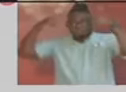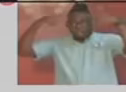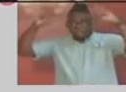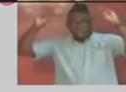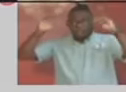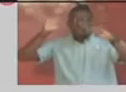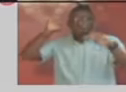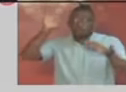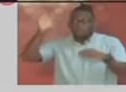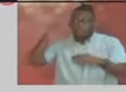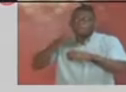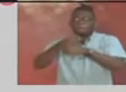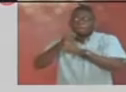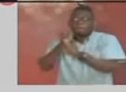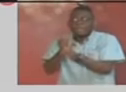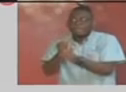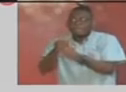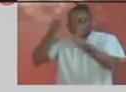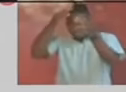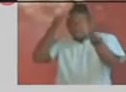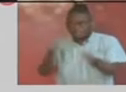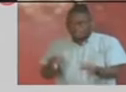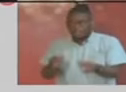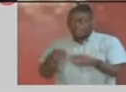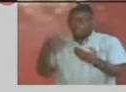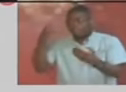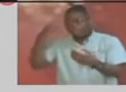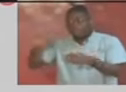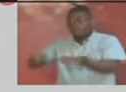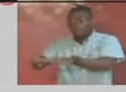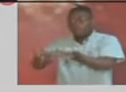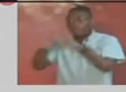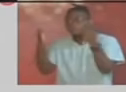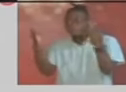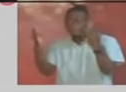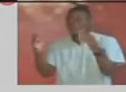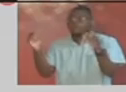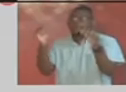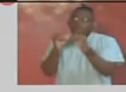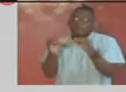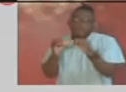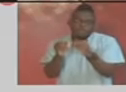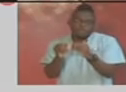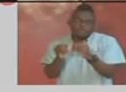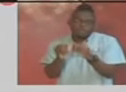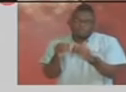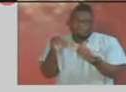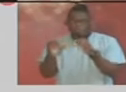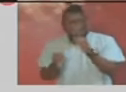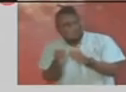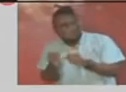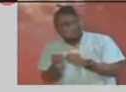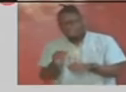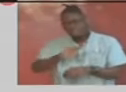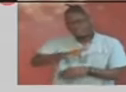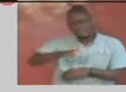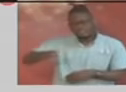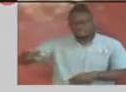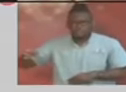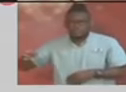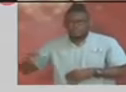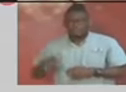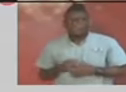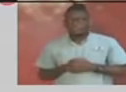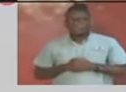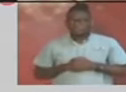rollback of any public health measures. With regards to your second question, we can't give you a